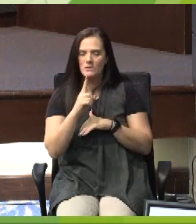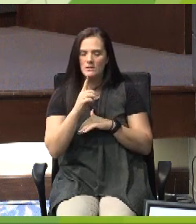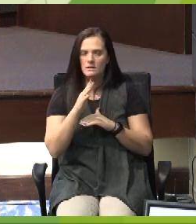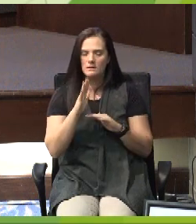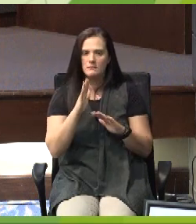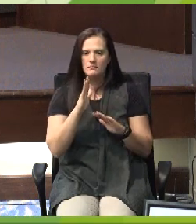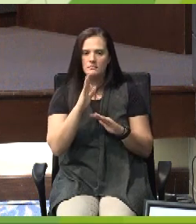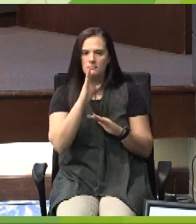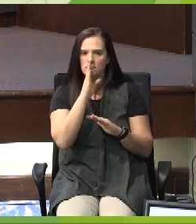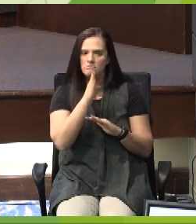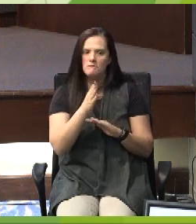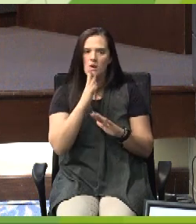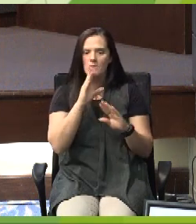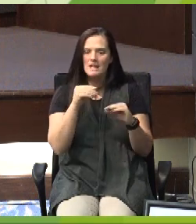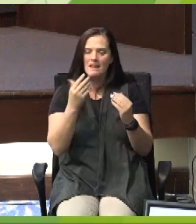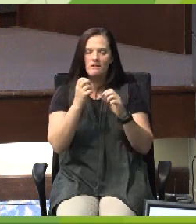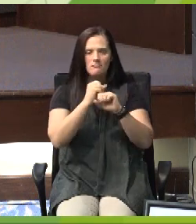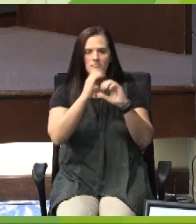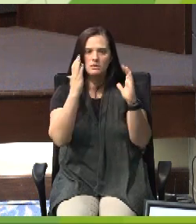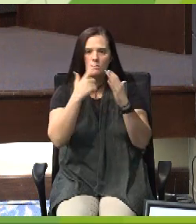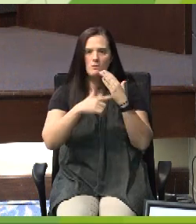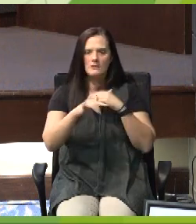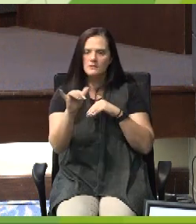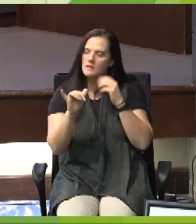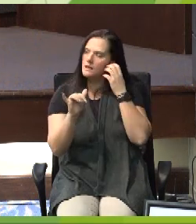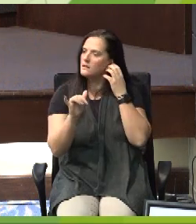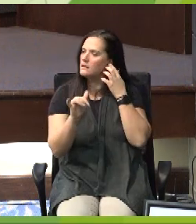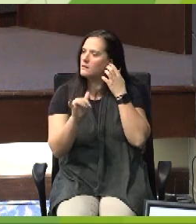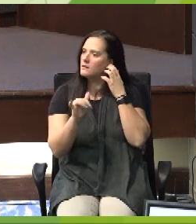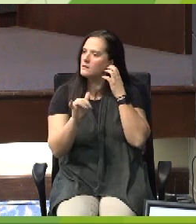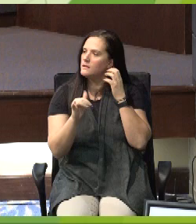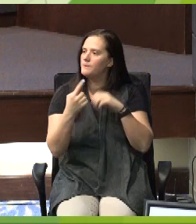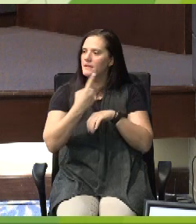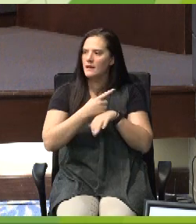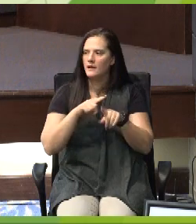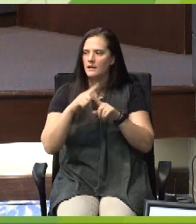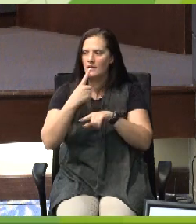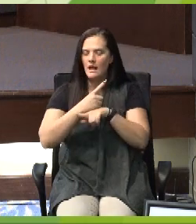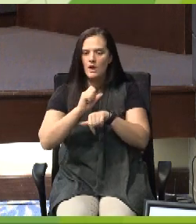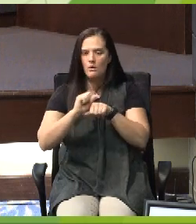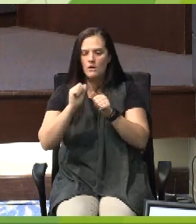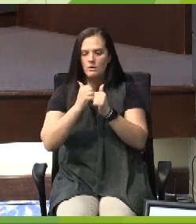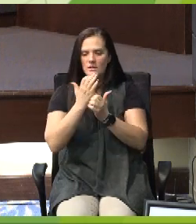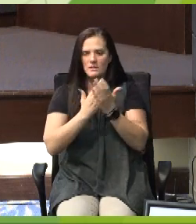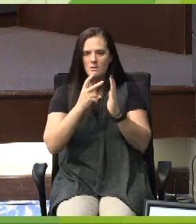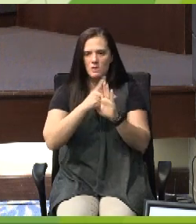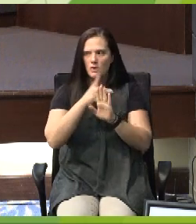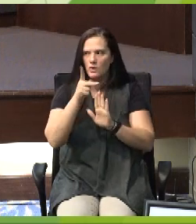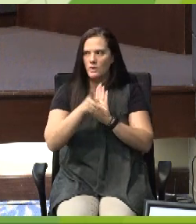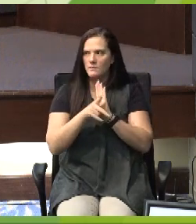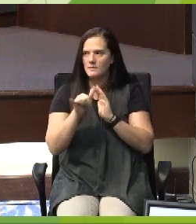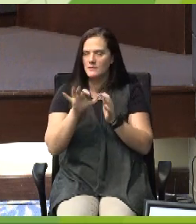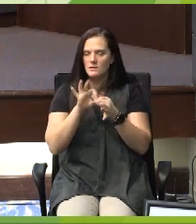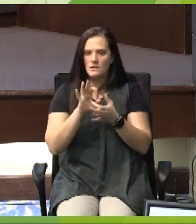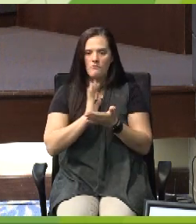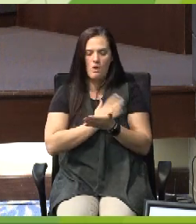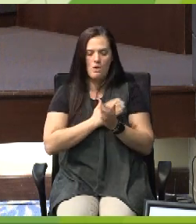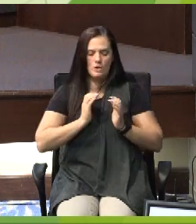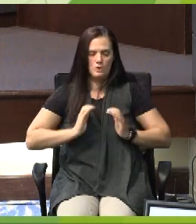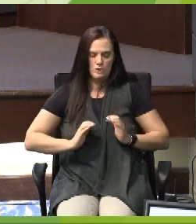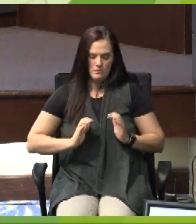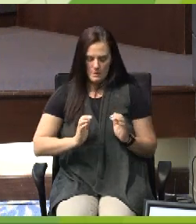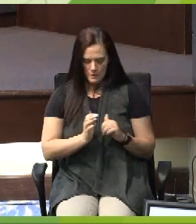so I'm just going to give you guys a picture of what it's like the day-to-day working with some of the programs that serve our